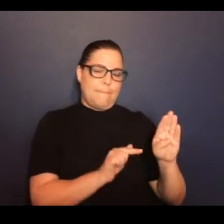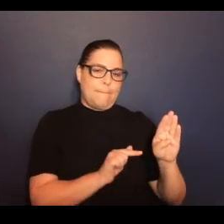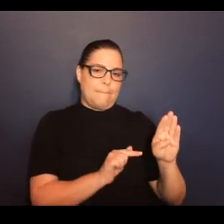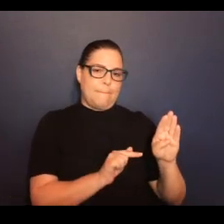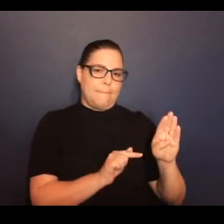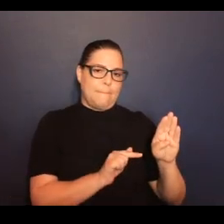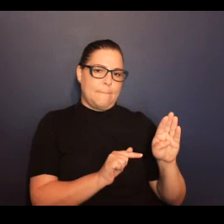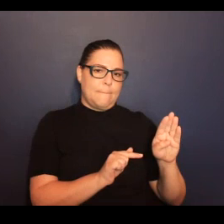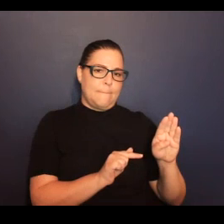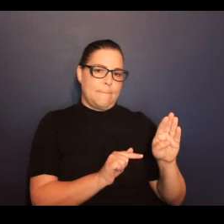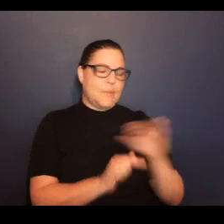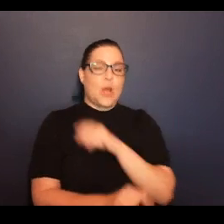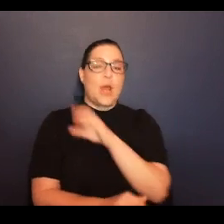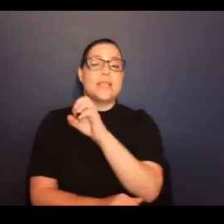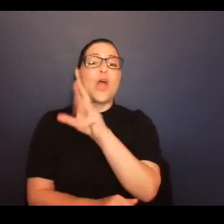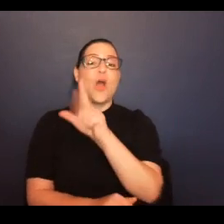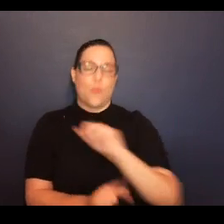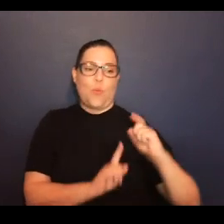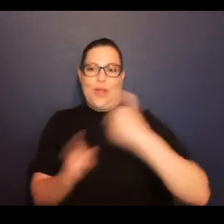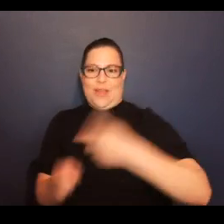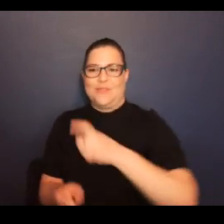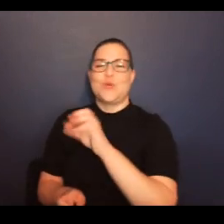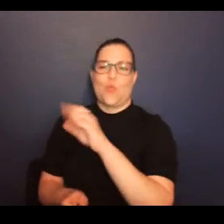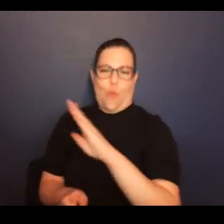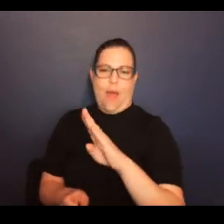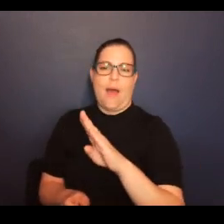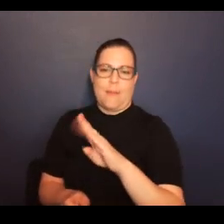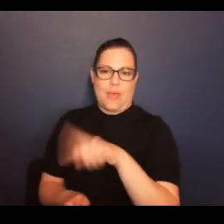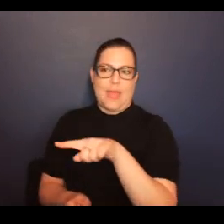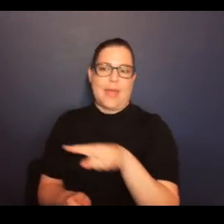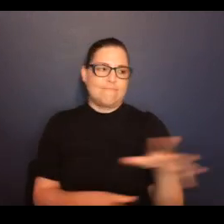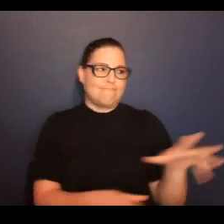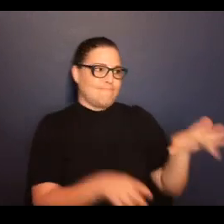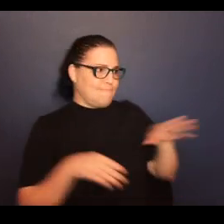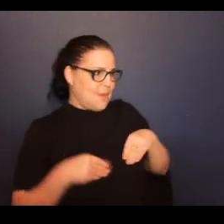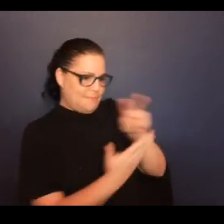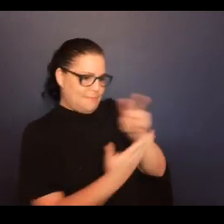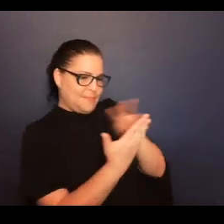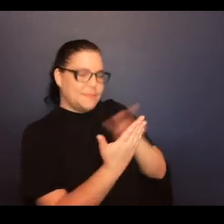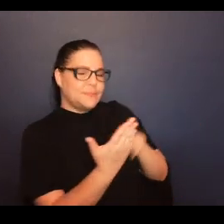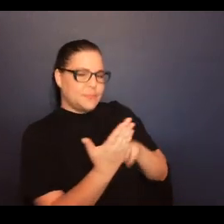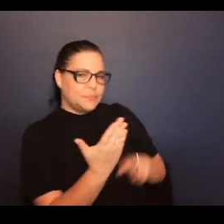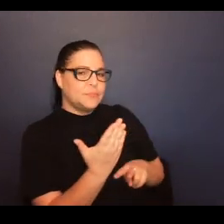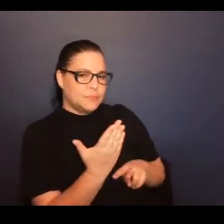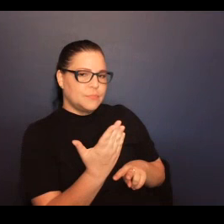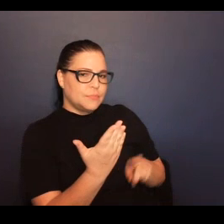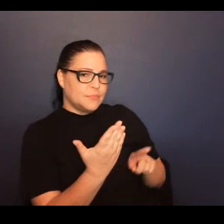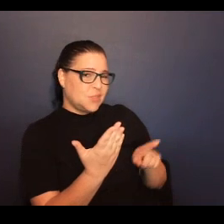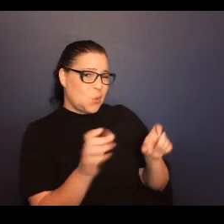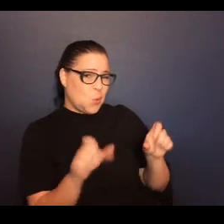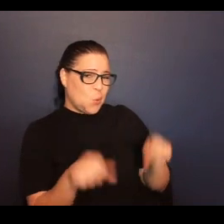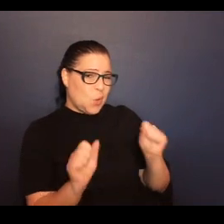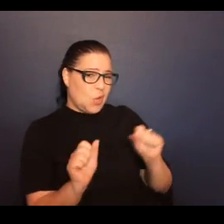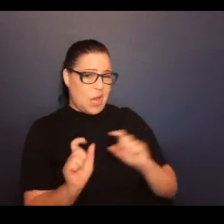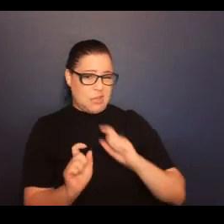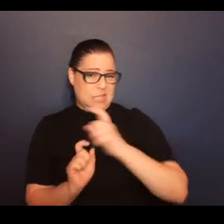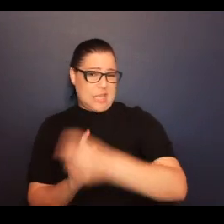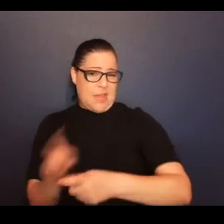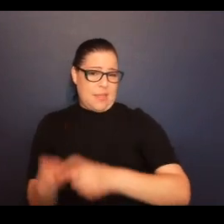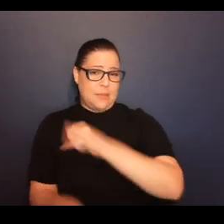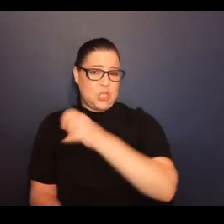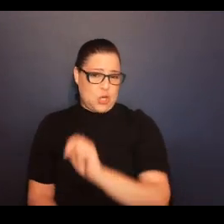provide that as an assignment to the crab board to take a look at. So that's something that you could assign them in